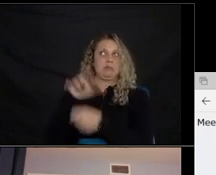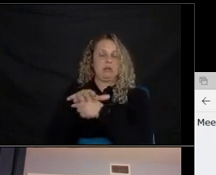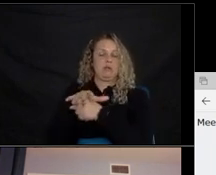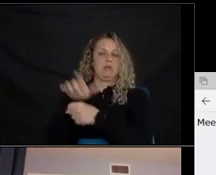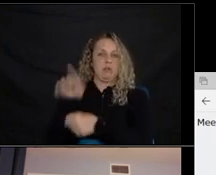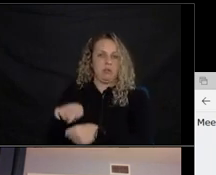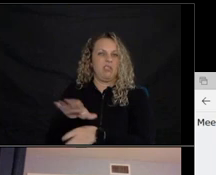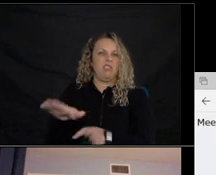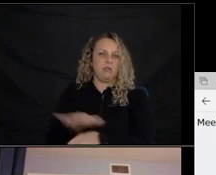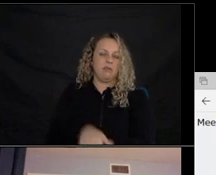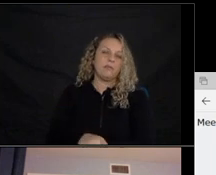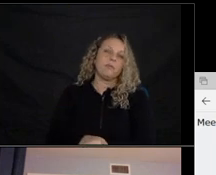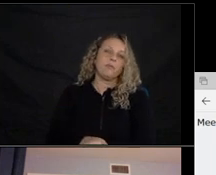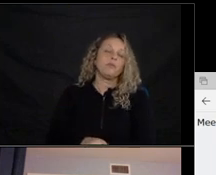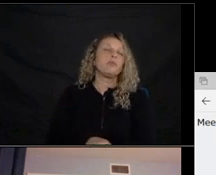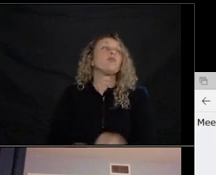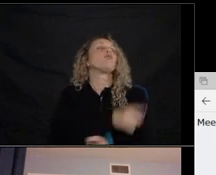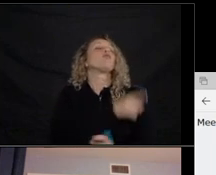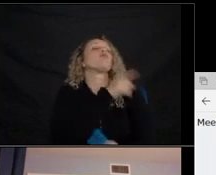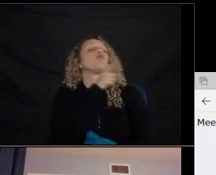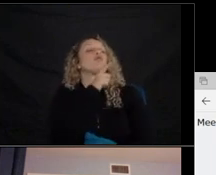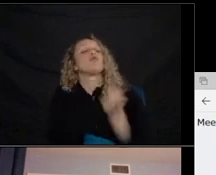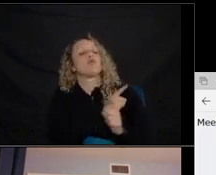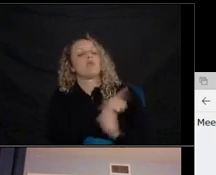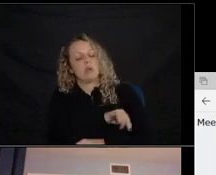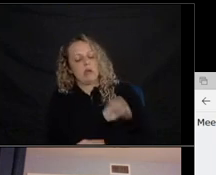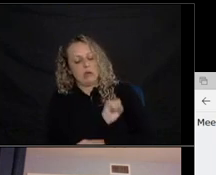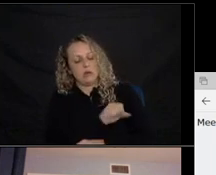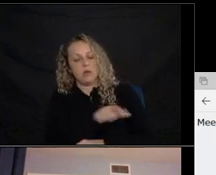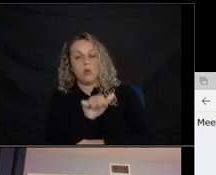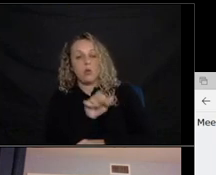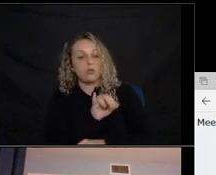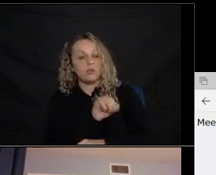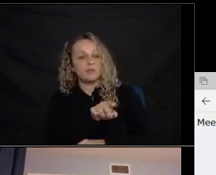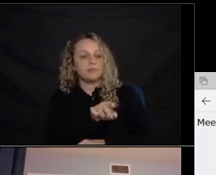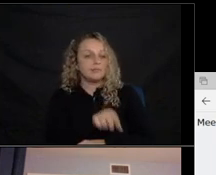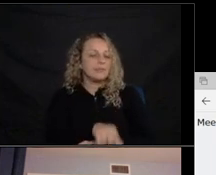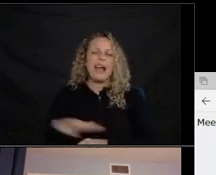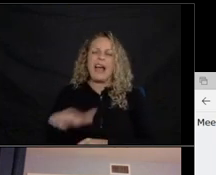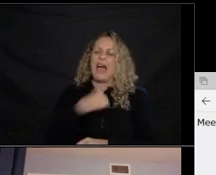area. Right. Yes, Lori.